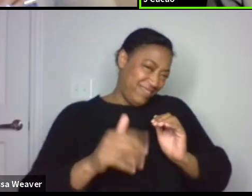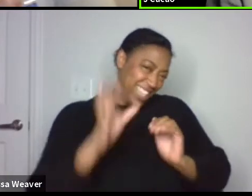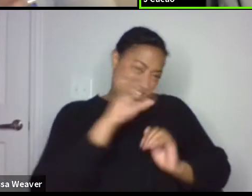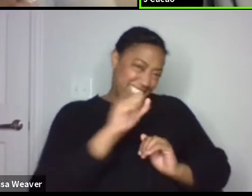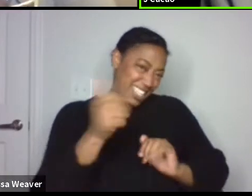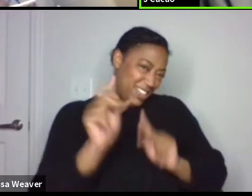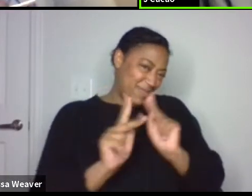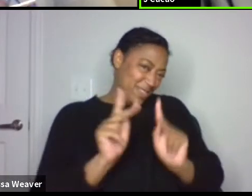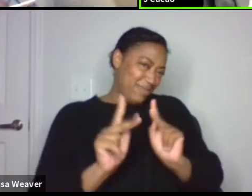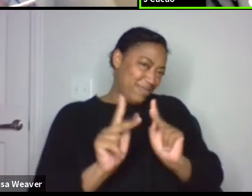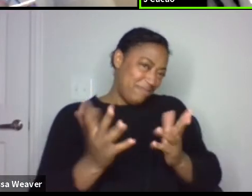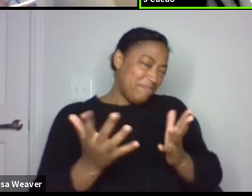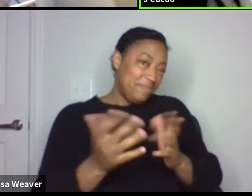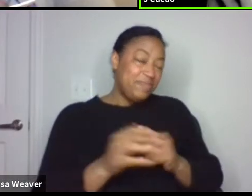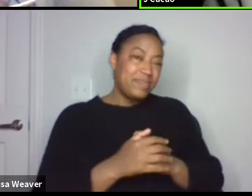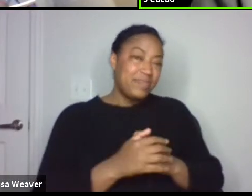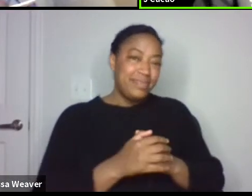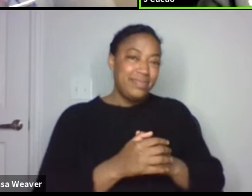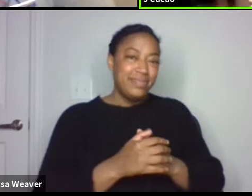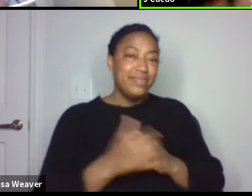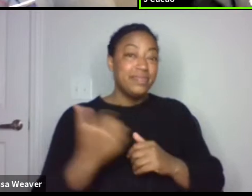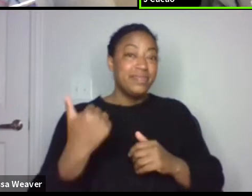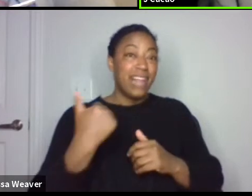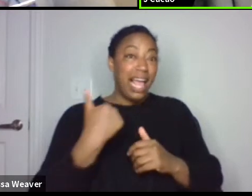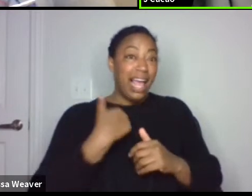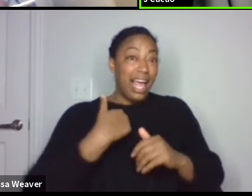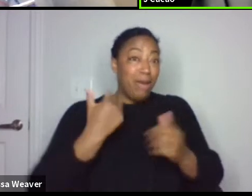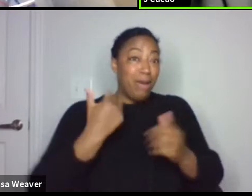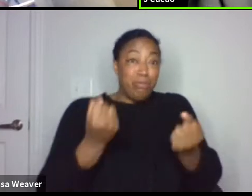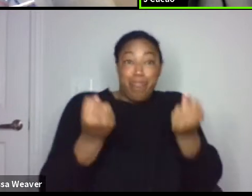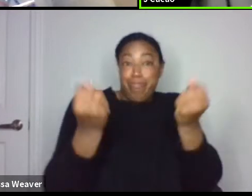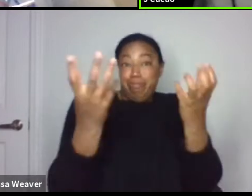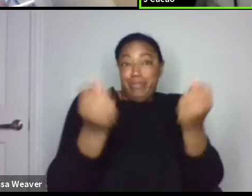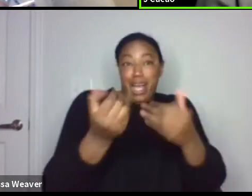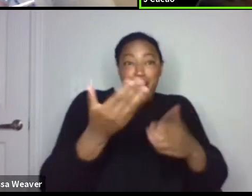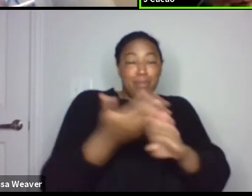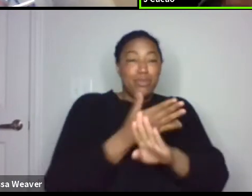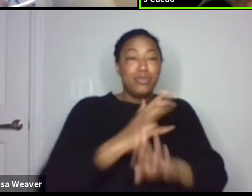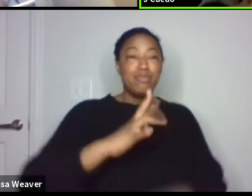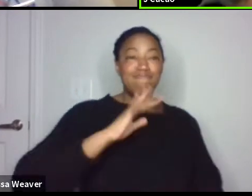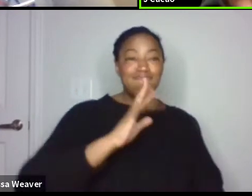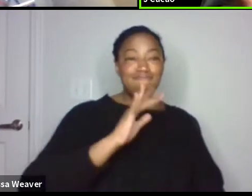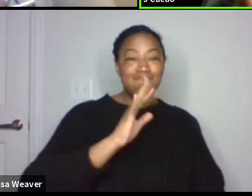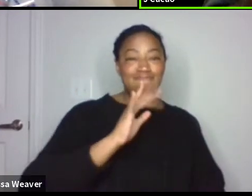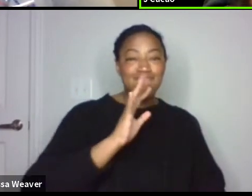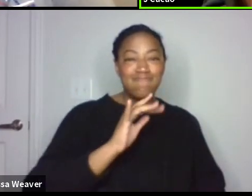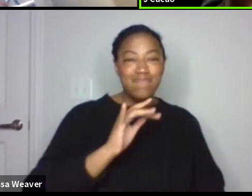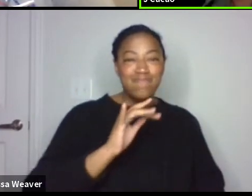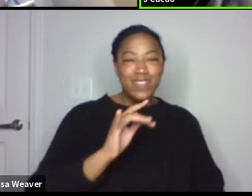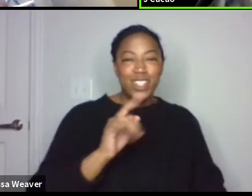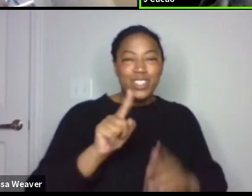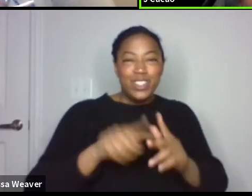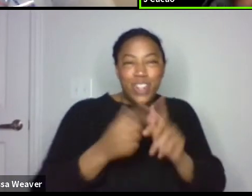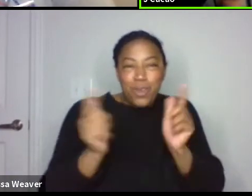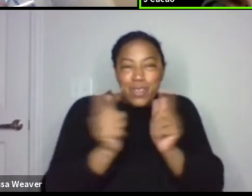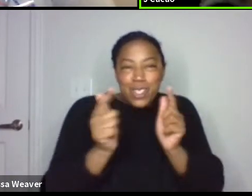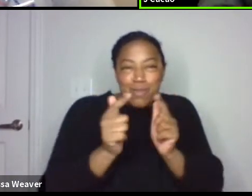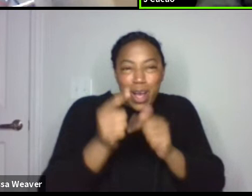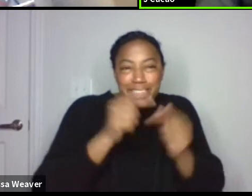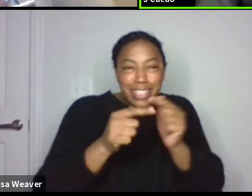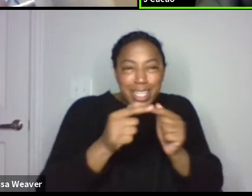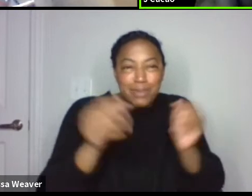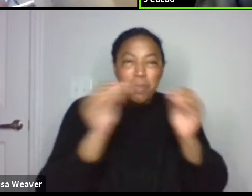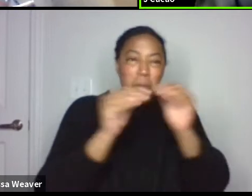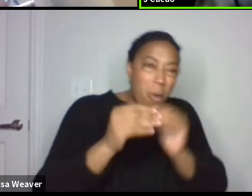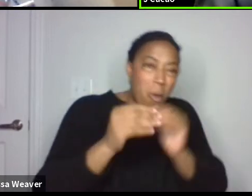I guess I've been signing before I could talk, you know what I'm saying? Like, it started out with baby signs more and milk and little stuff